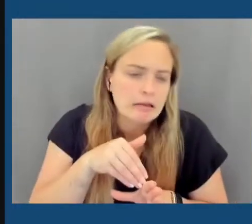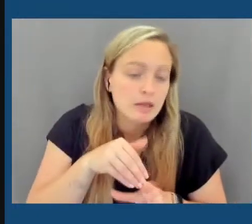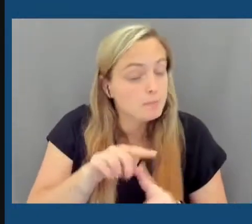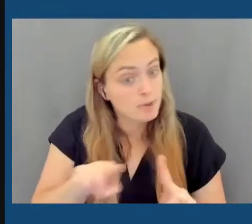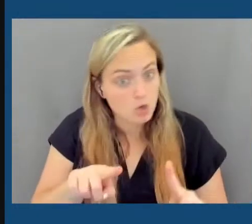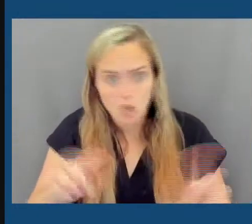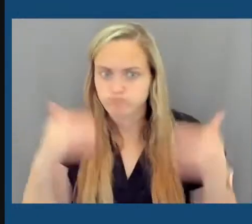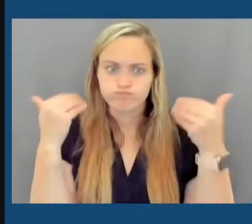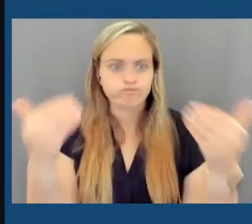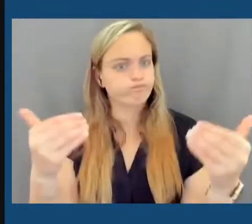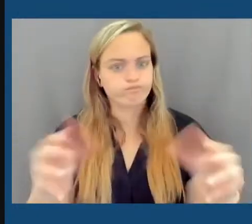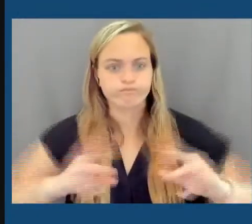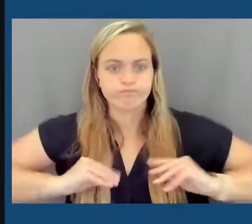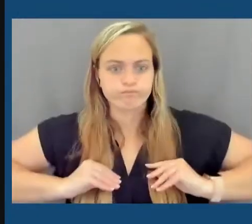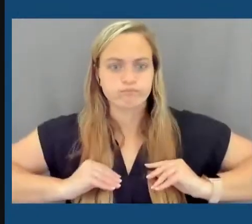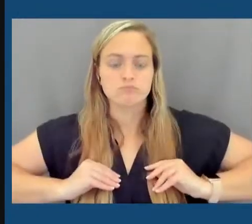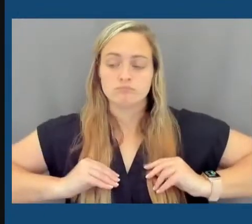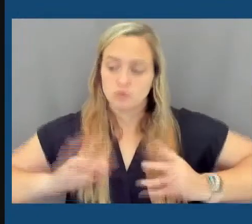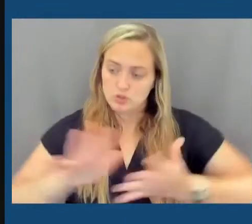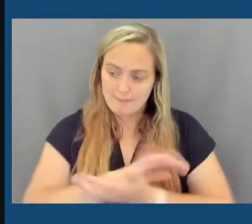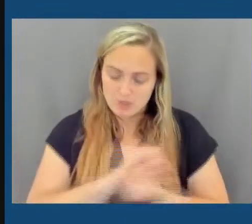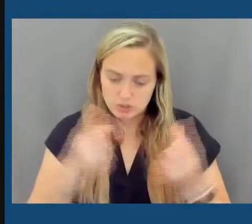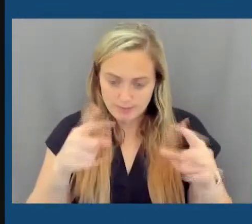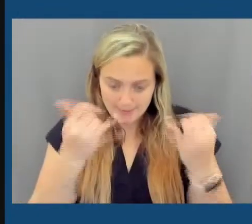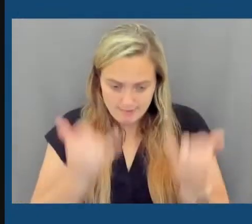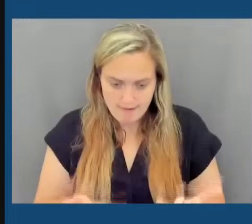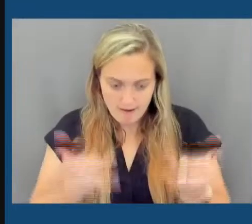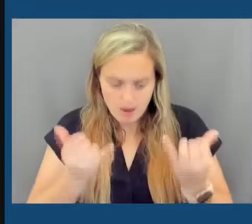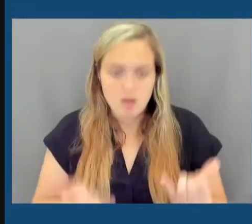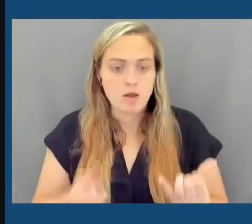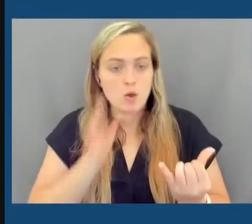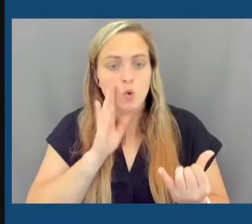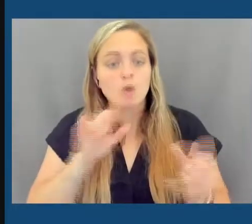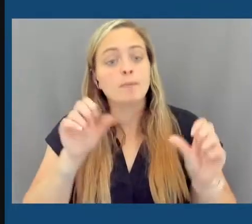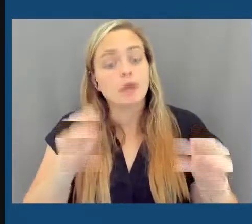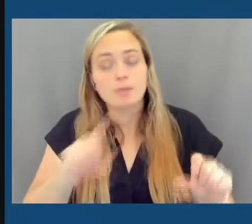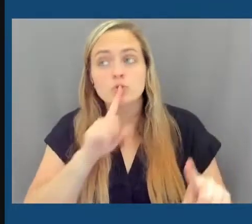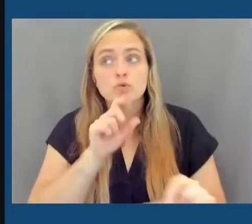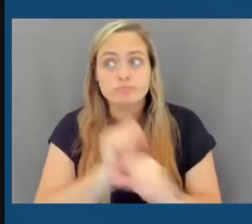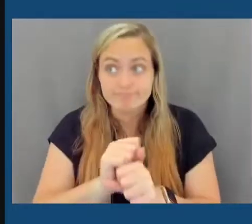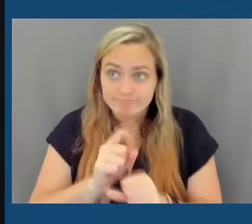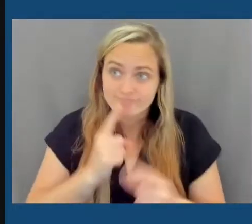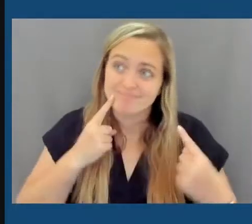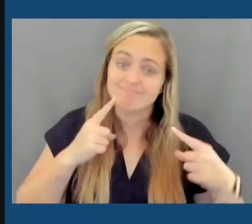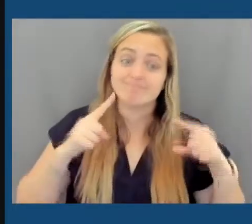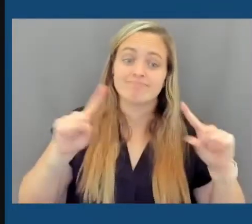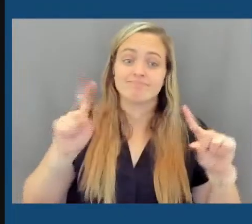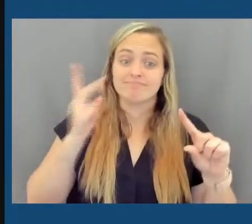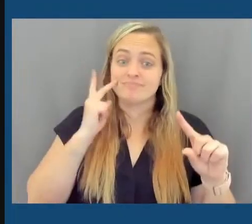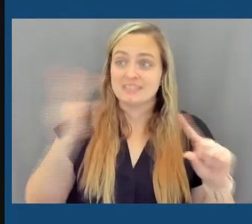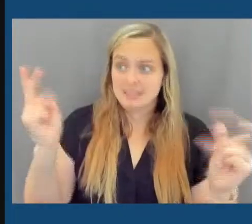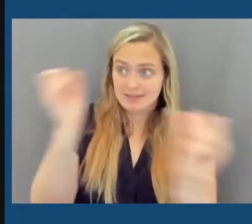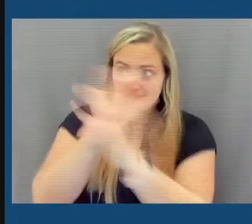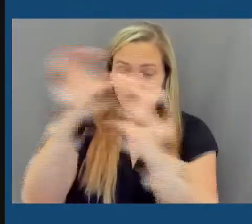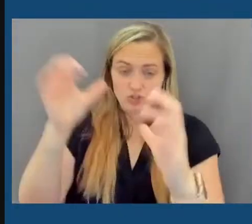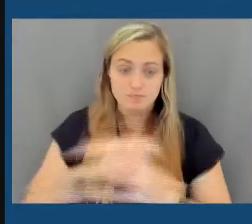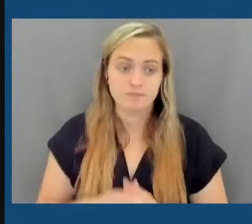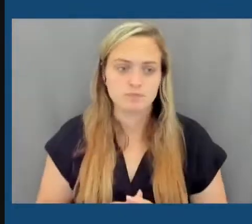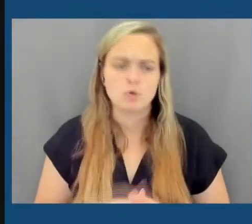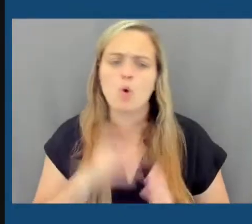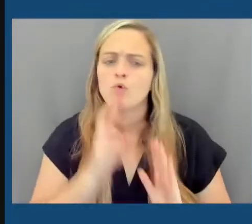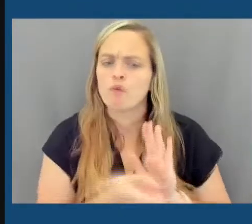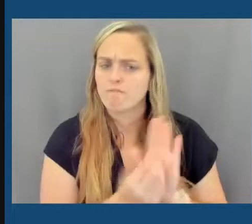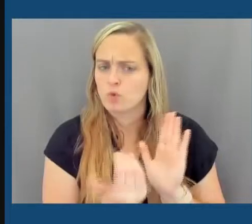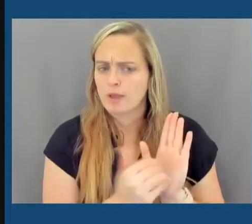today. There is demolition underway right now, and we are going to be able to realize this vision that the governor discussed, which I'm just going to recap. Again,